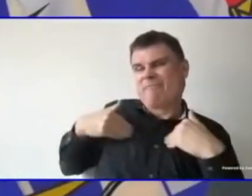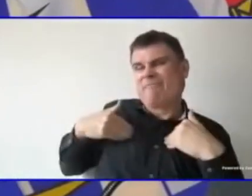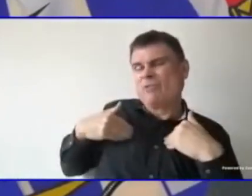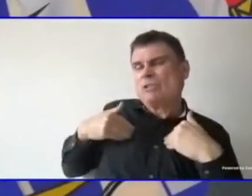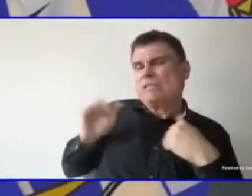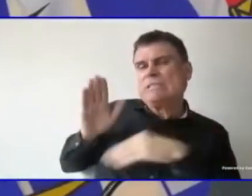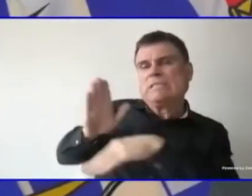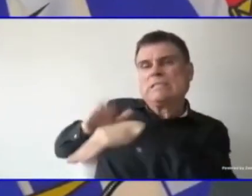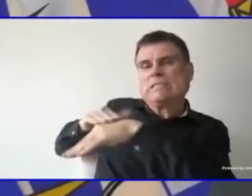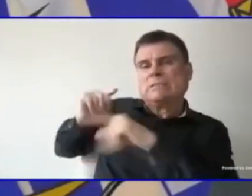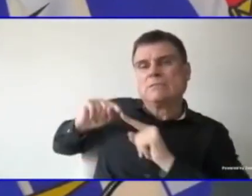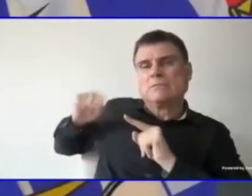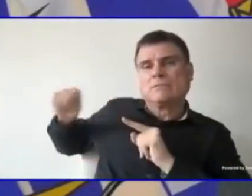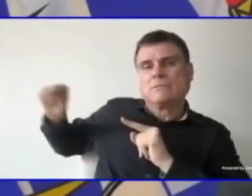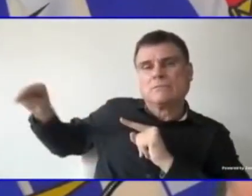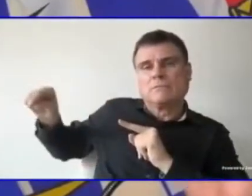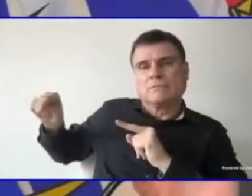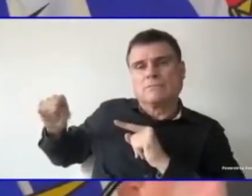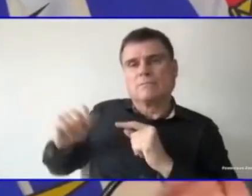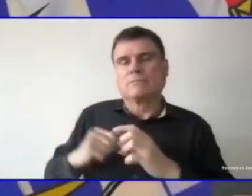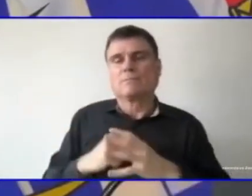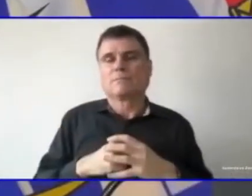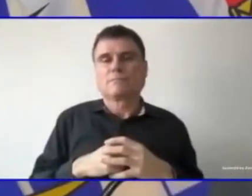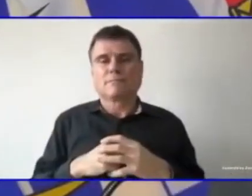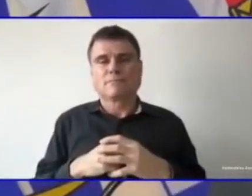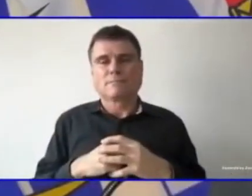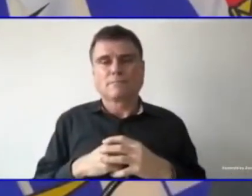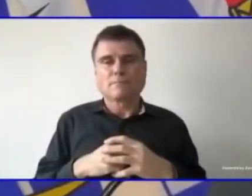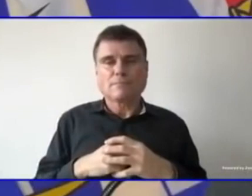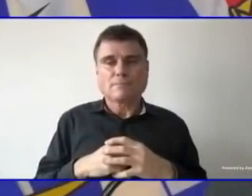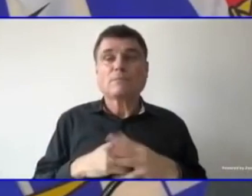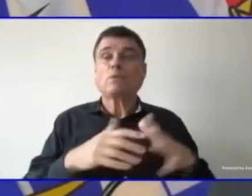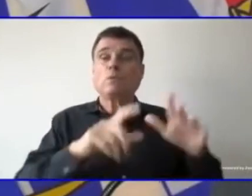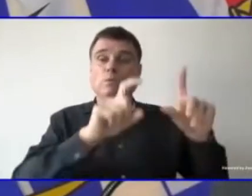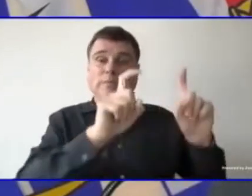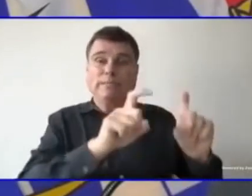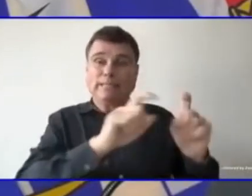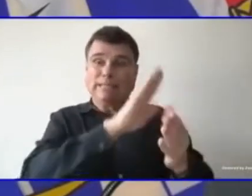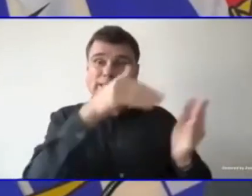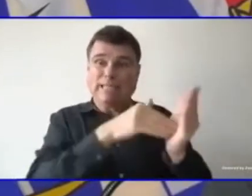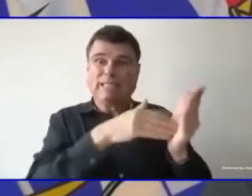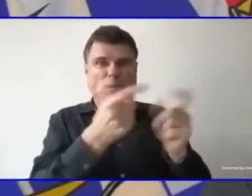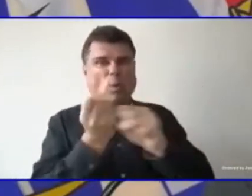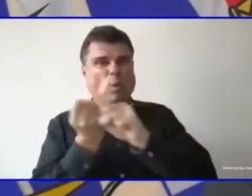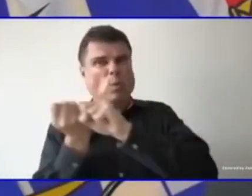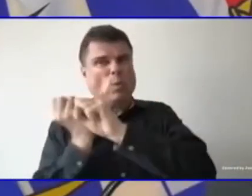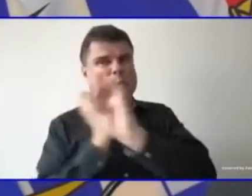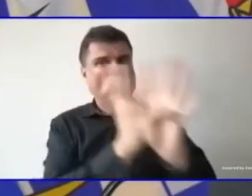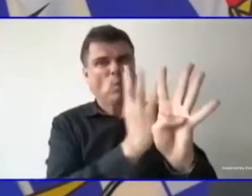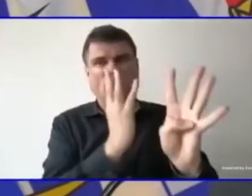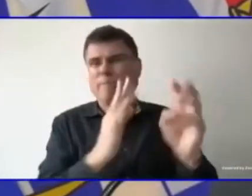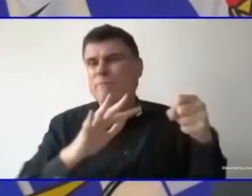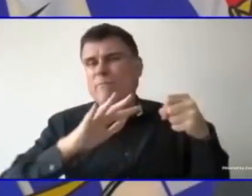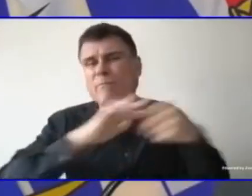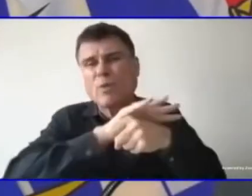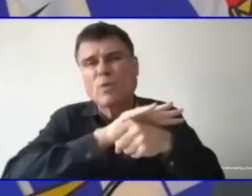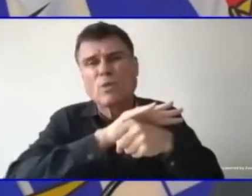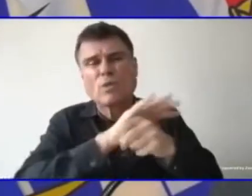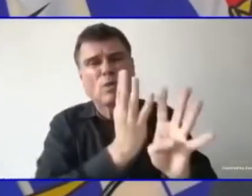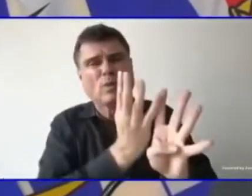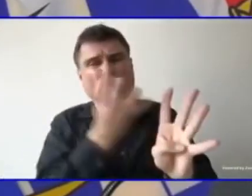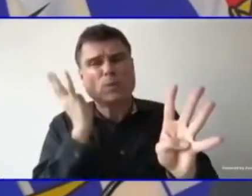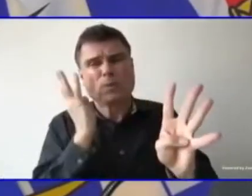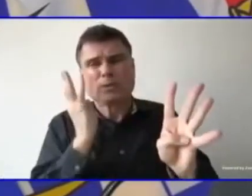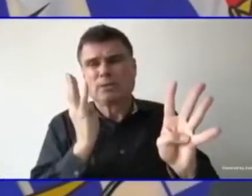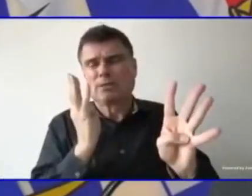PCR tests yesterday, and that's the maximum that we can do. So I want to be very clear. Do not go to a